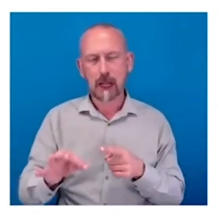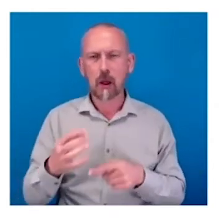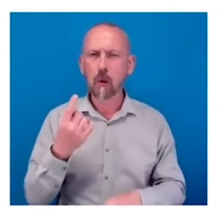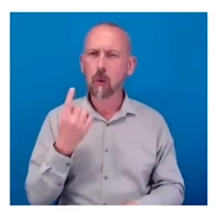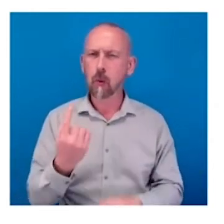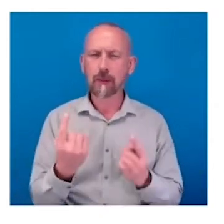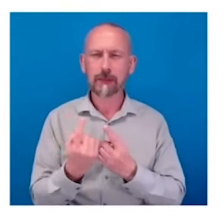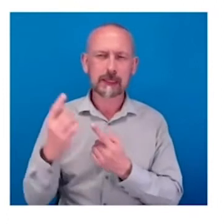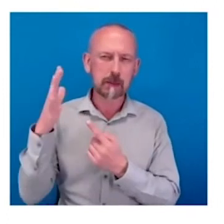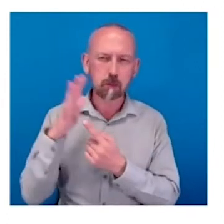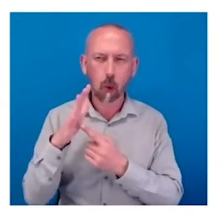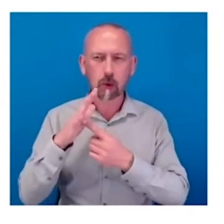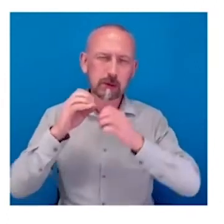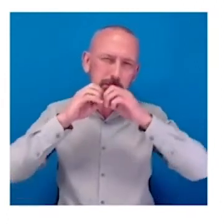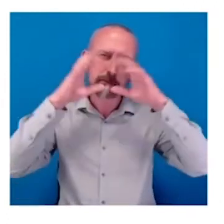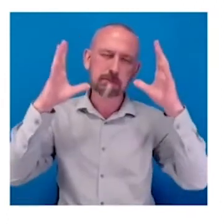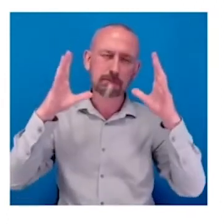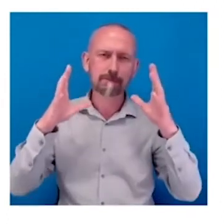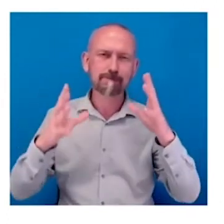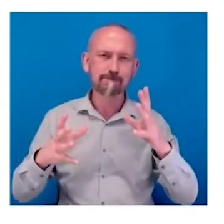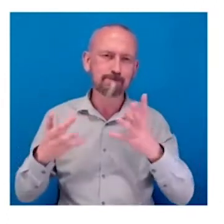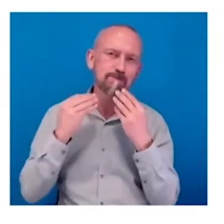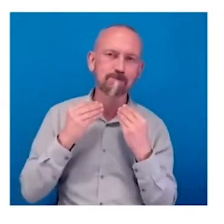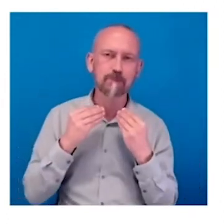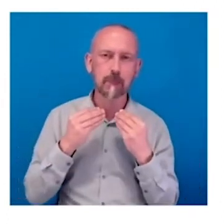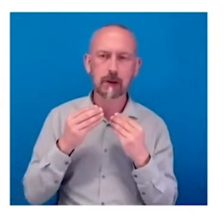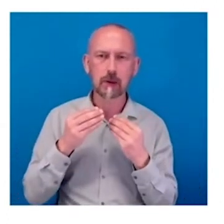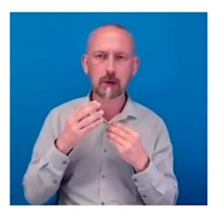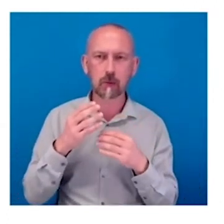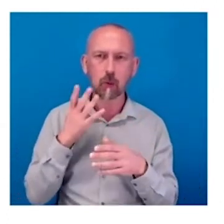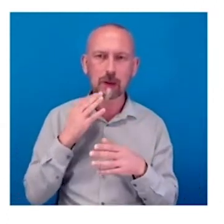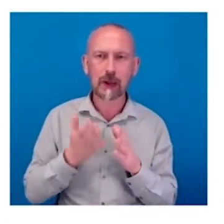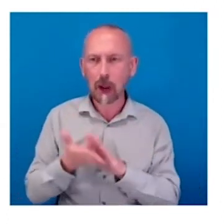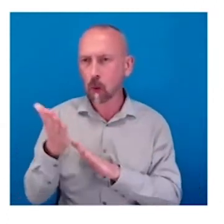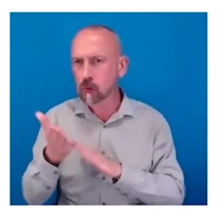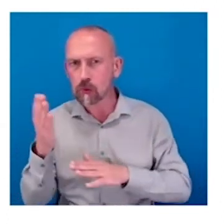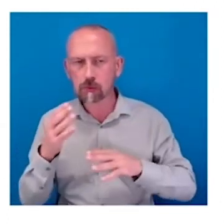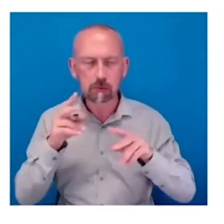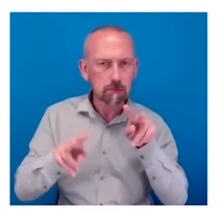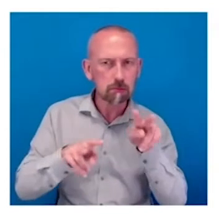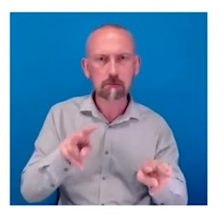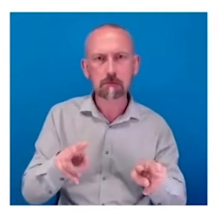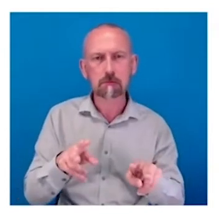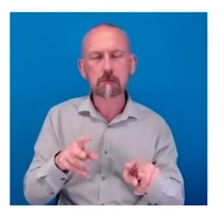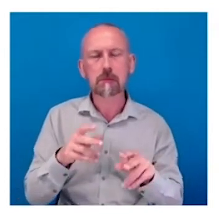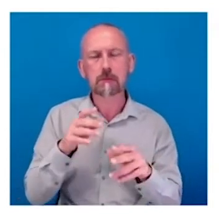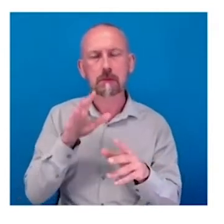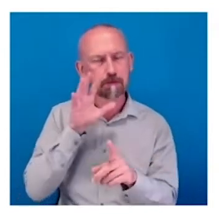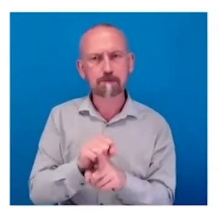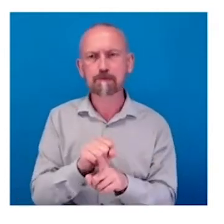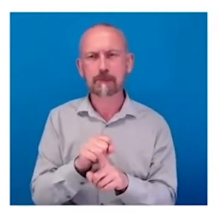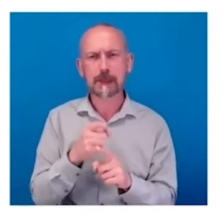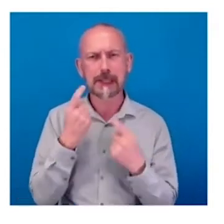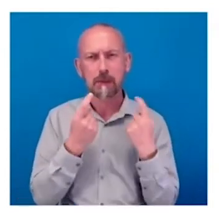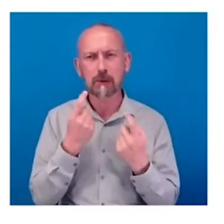from the early parts of R&D in the field was essentially around how can we move